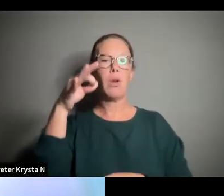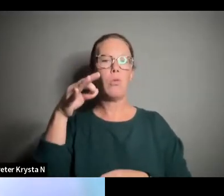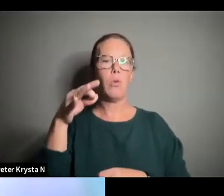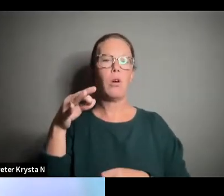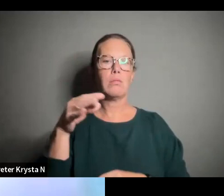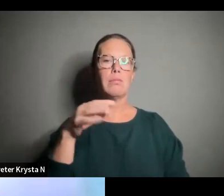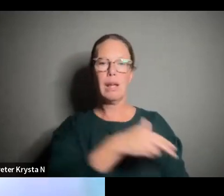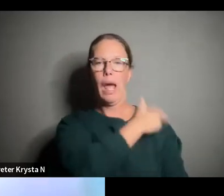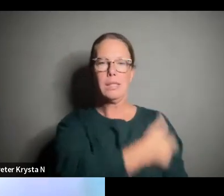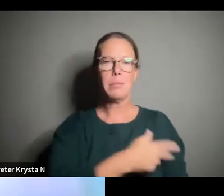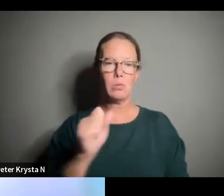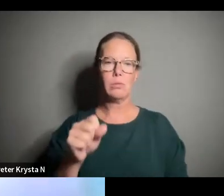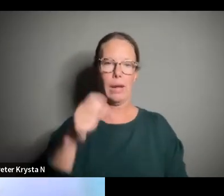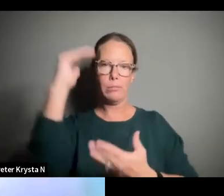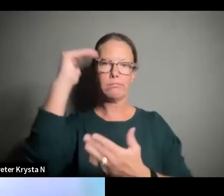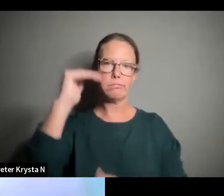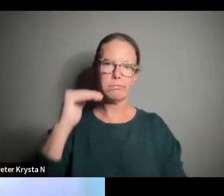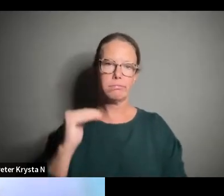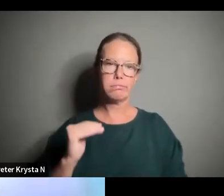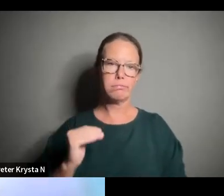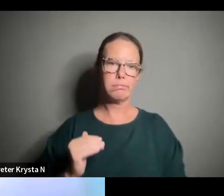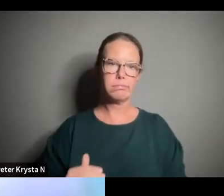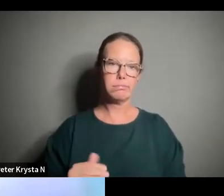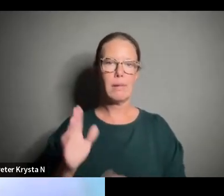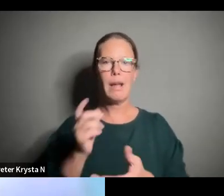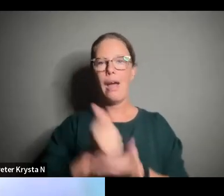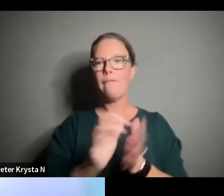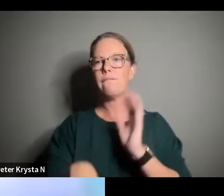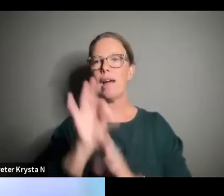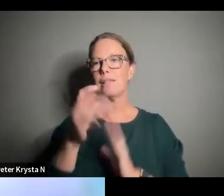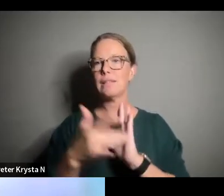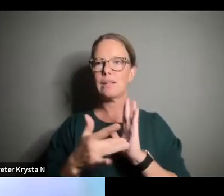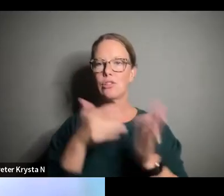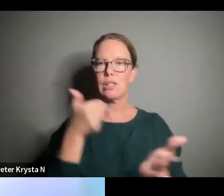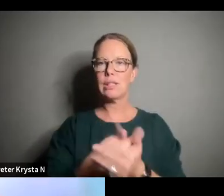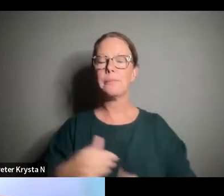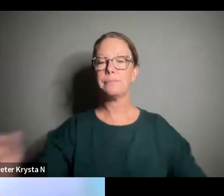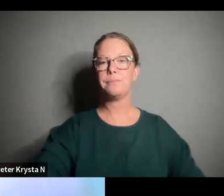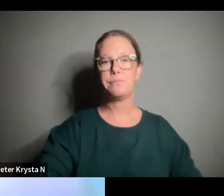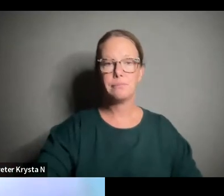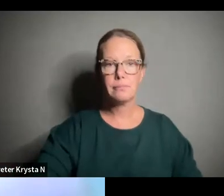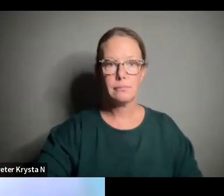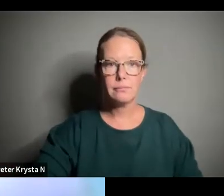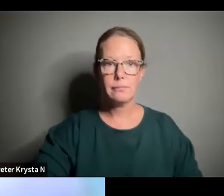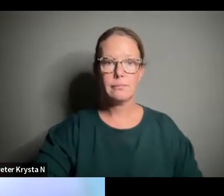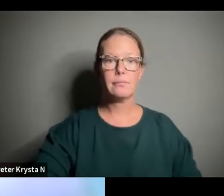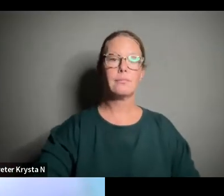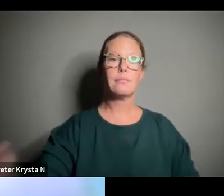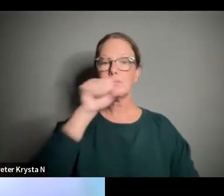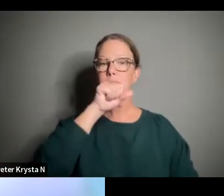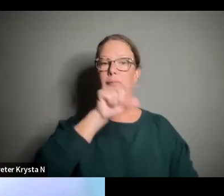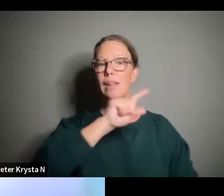actually do this and actually can help patients find this technology nearby. Now, I'd love to come to Florida, let's say